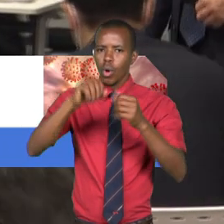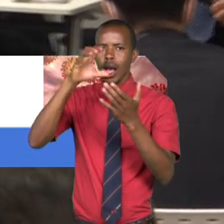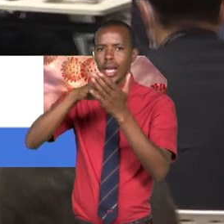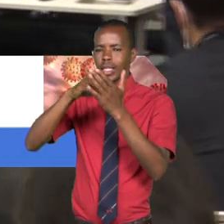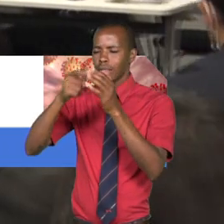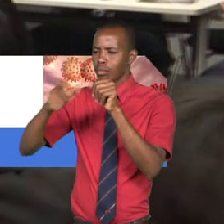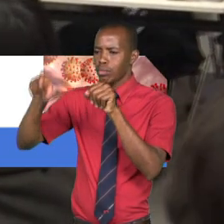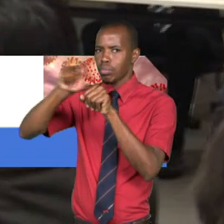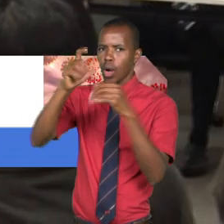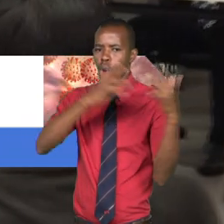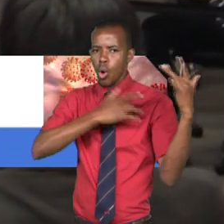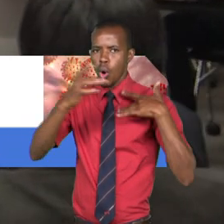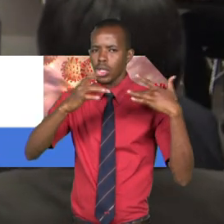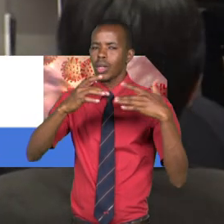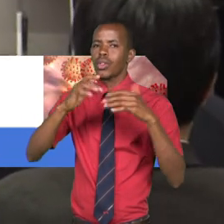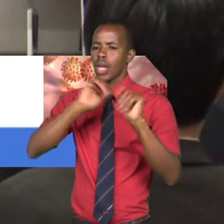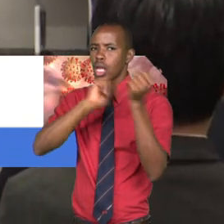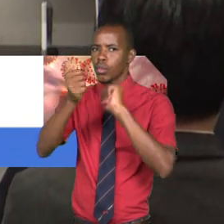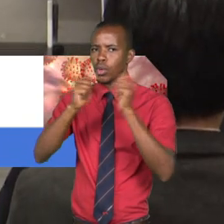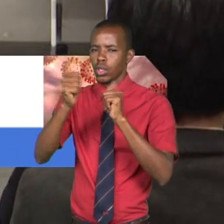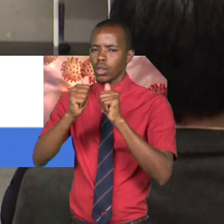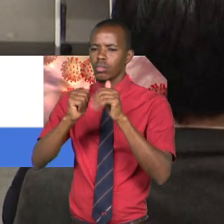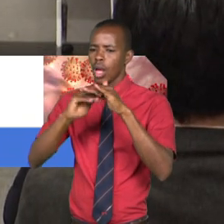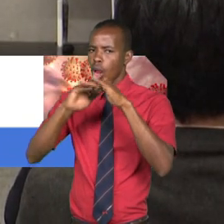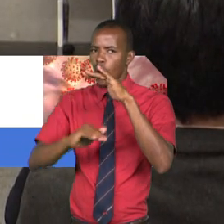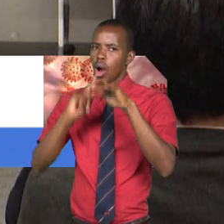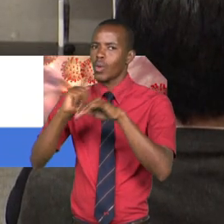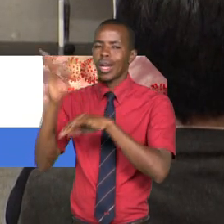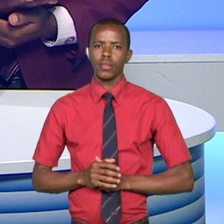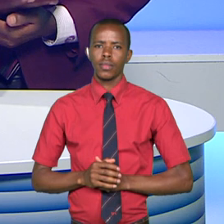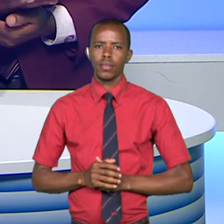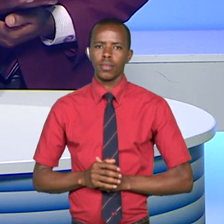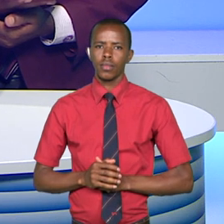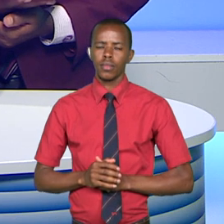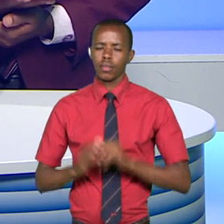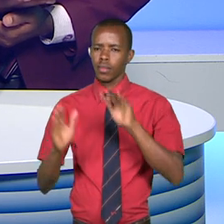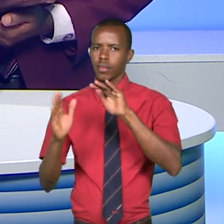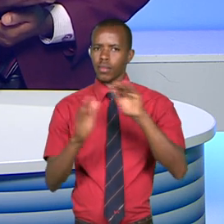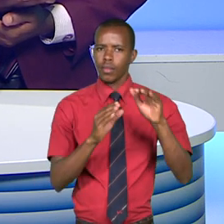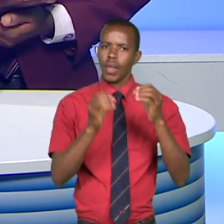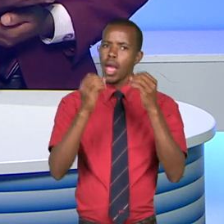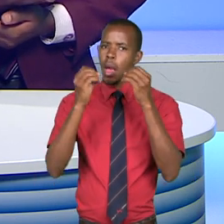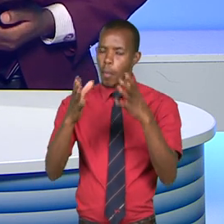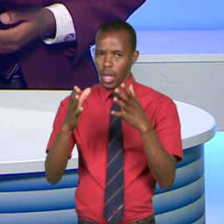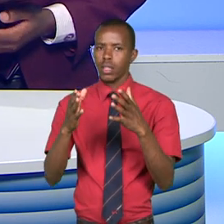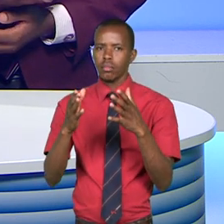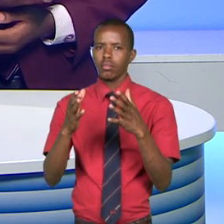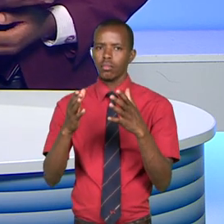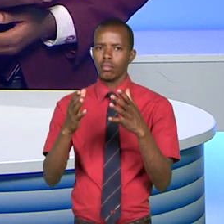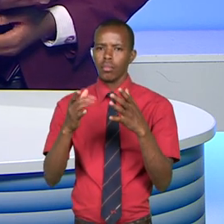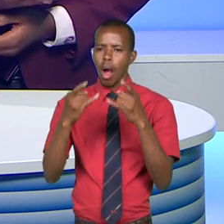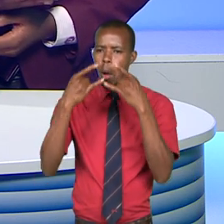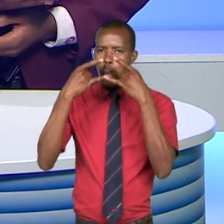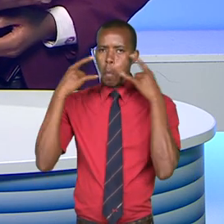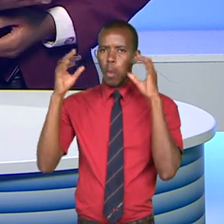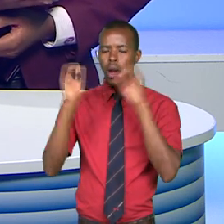renews concerns about the Games with less than 100 days to go. Hundreds of mostly unmasked Israelis watched